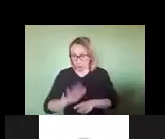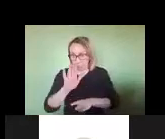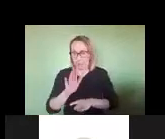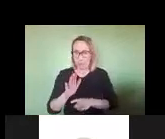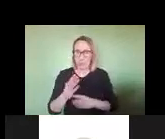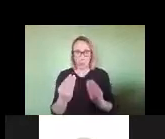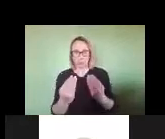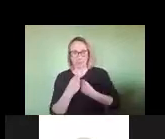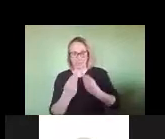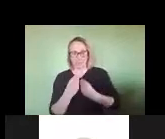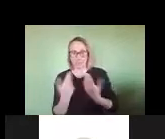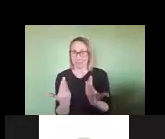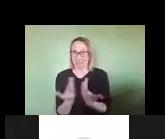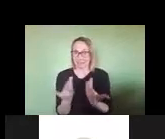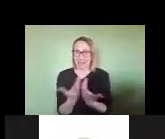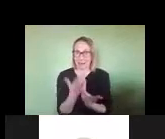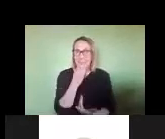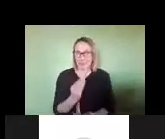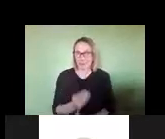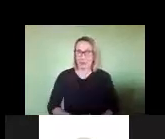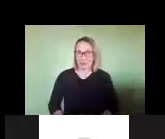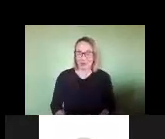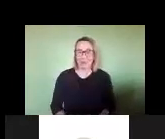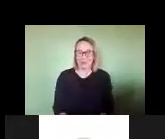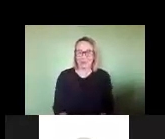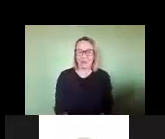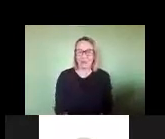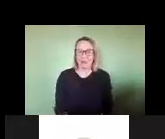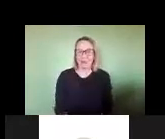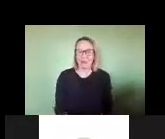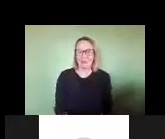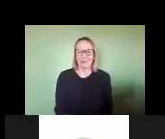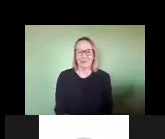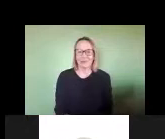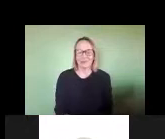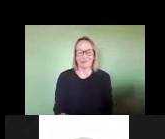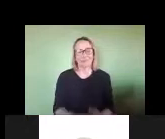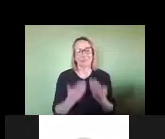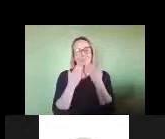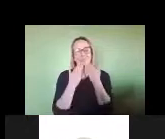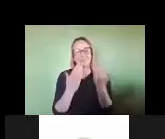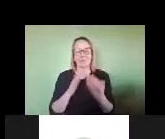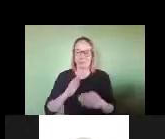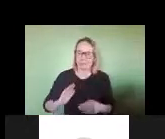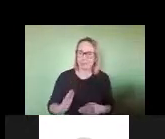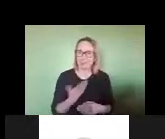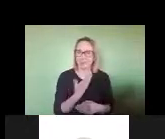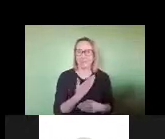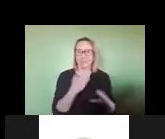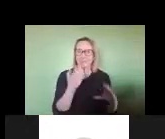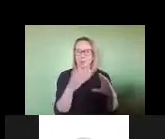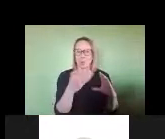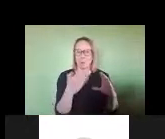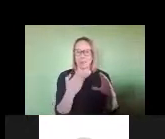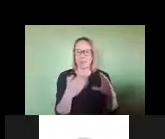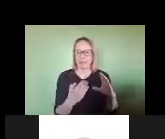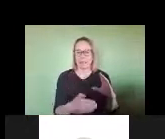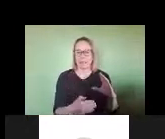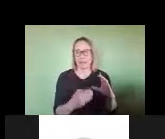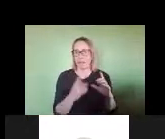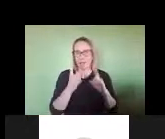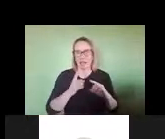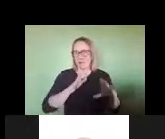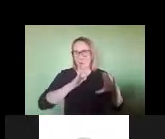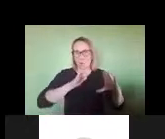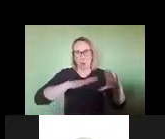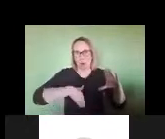like myself how to utilise it. Yeah, so thank you everybody for your comments. There are more, but we can't go through them all at